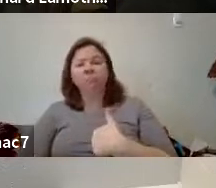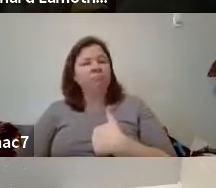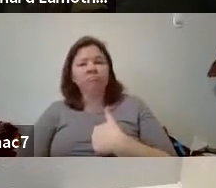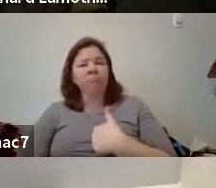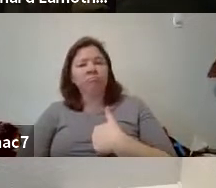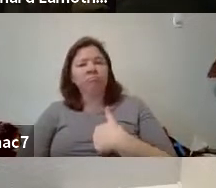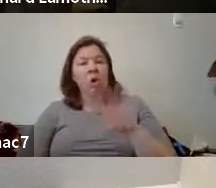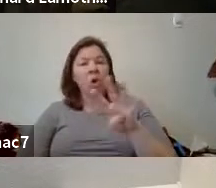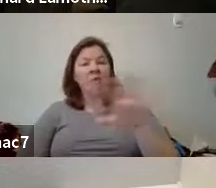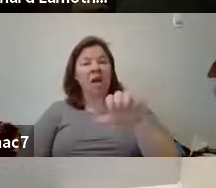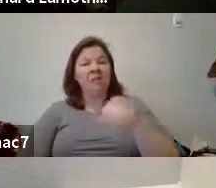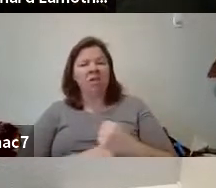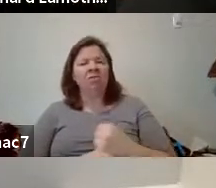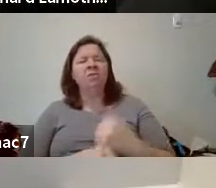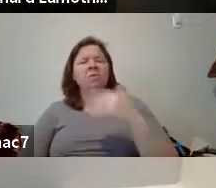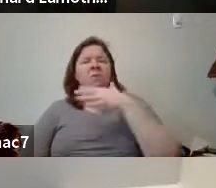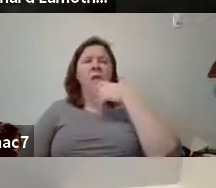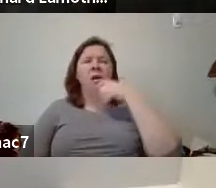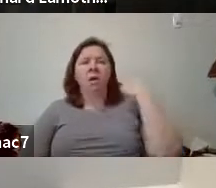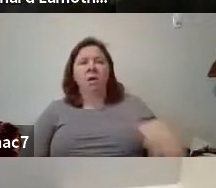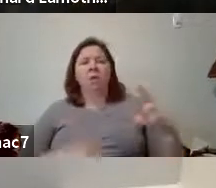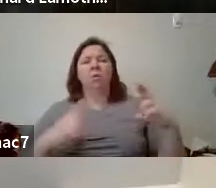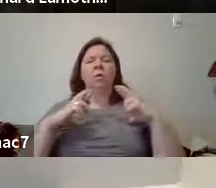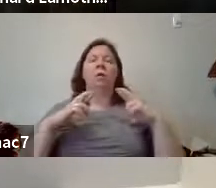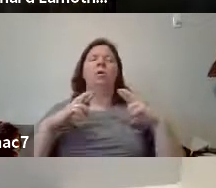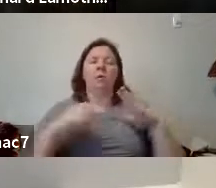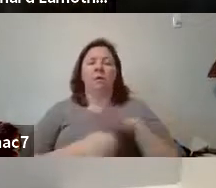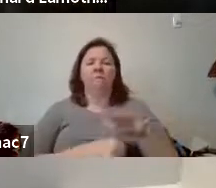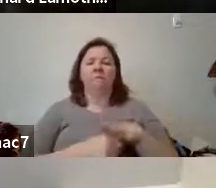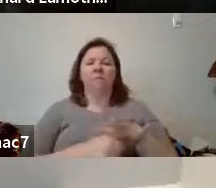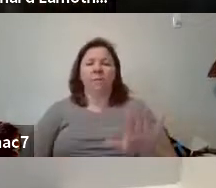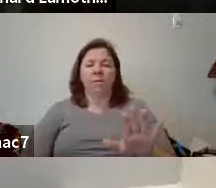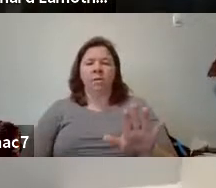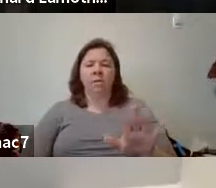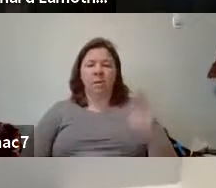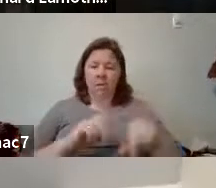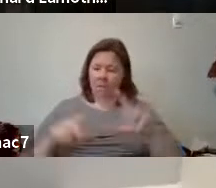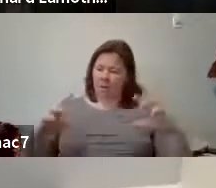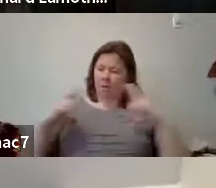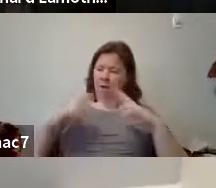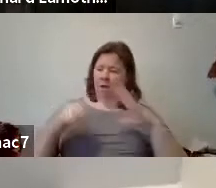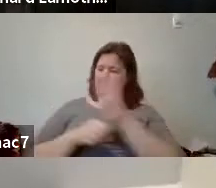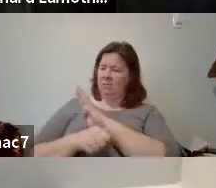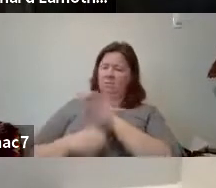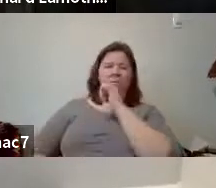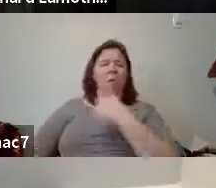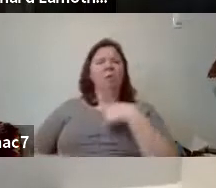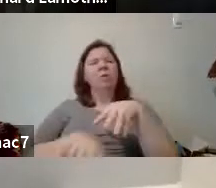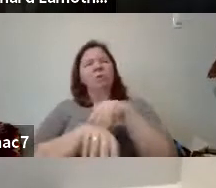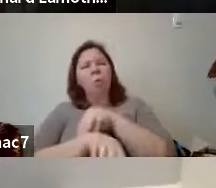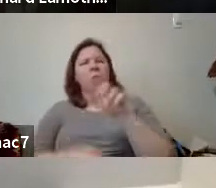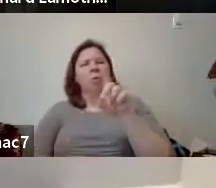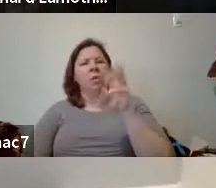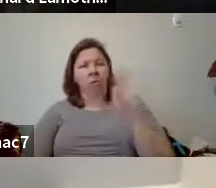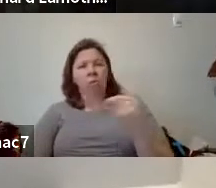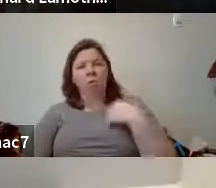something 45 years, you might want to retire one day, but I didn't ever want to retire from business. I just wanted to slow down.